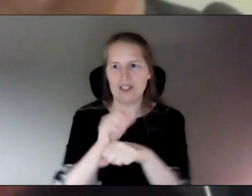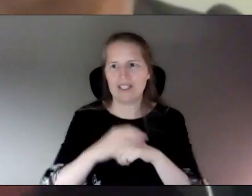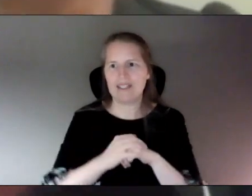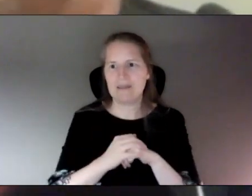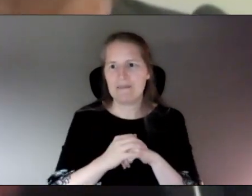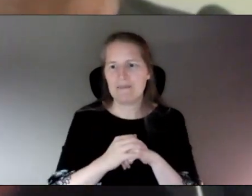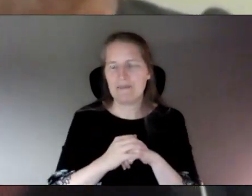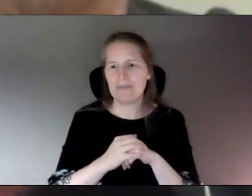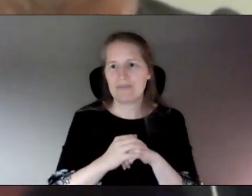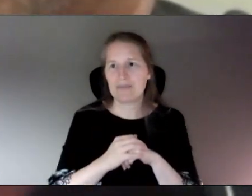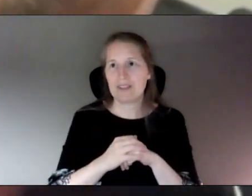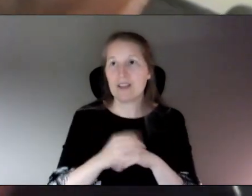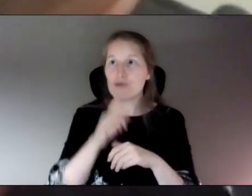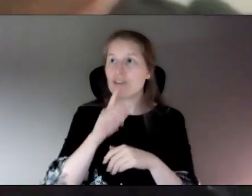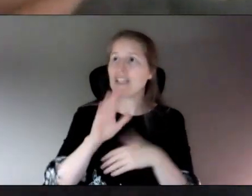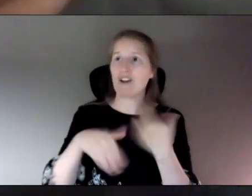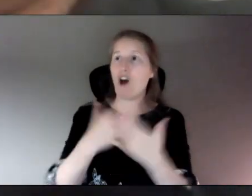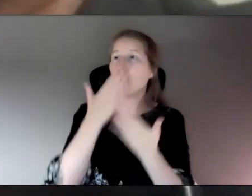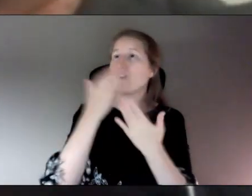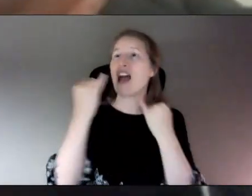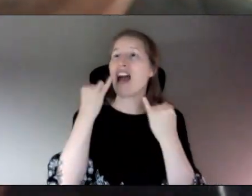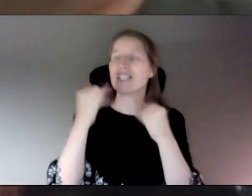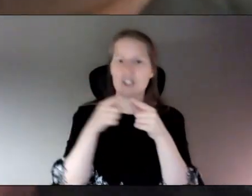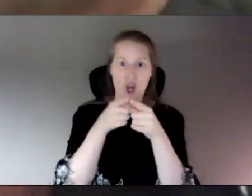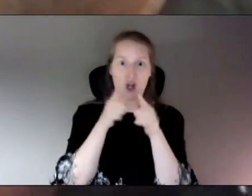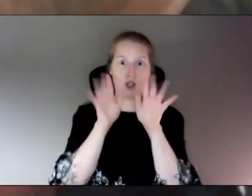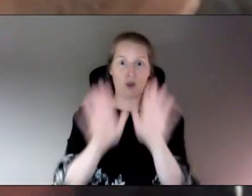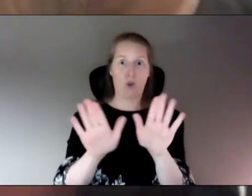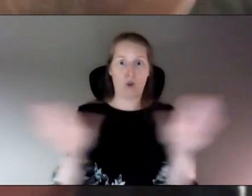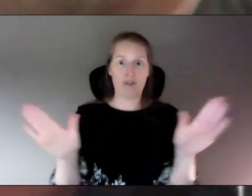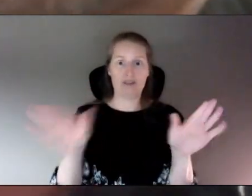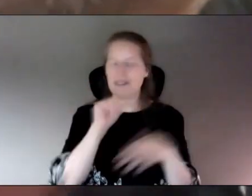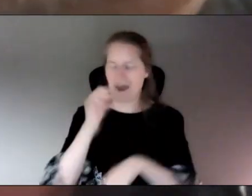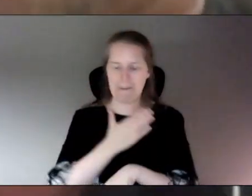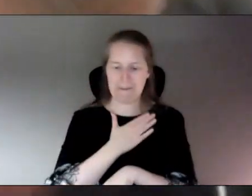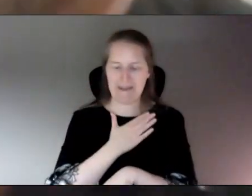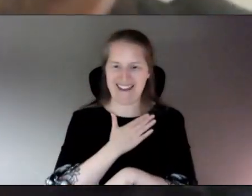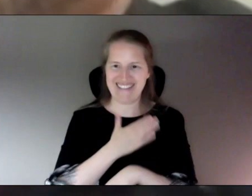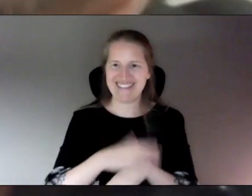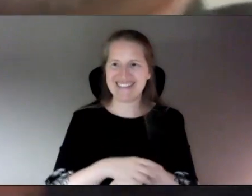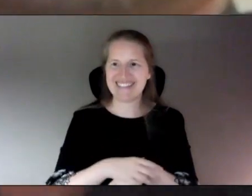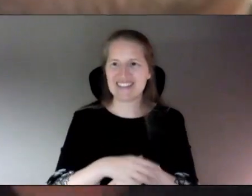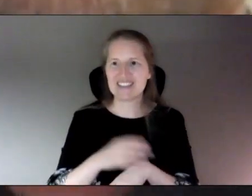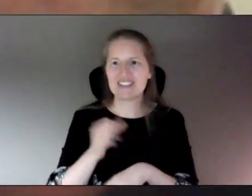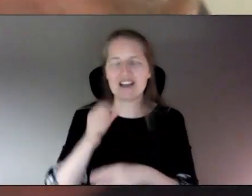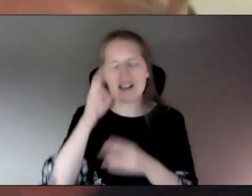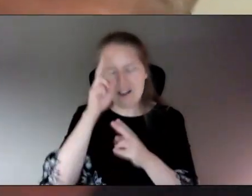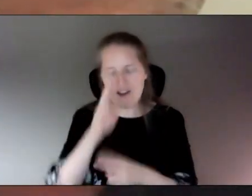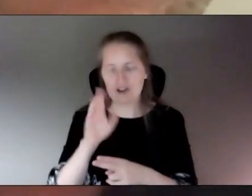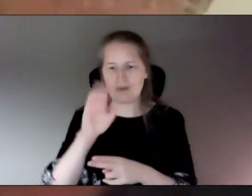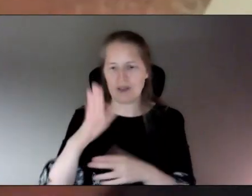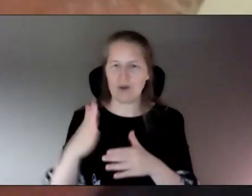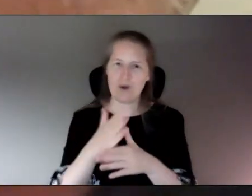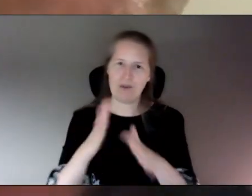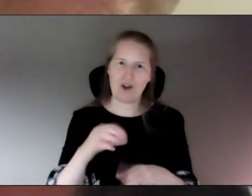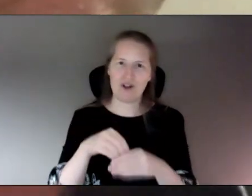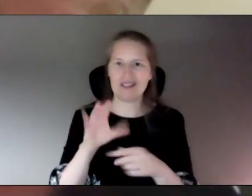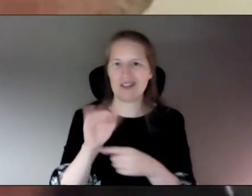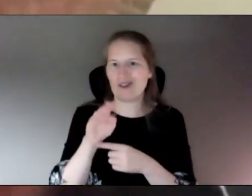yours, they were not mine. It was such an honor to be your partners in crime in this.